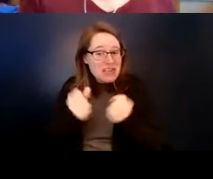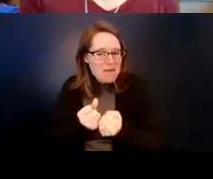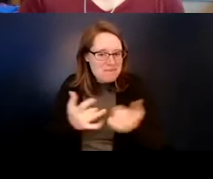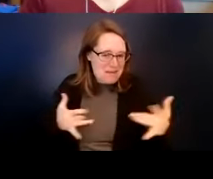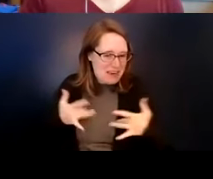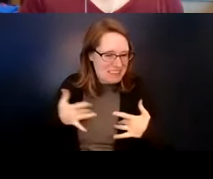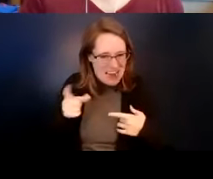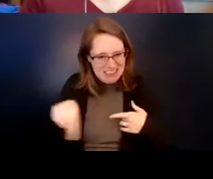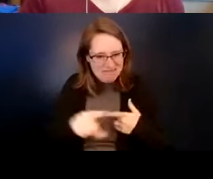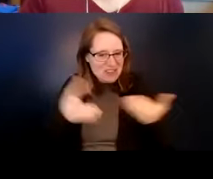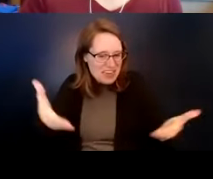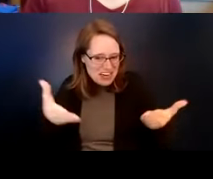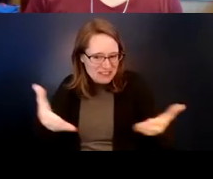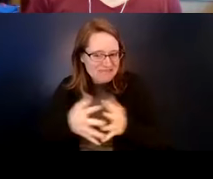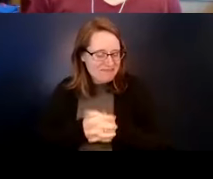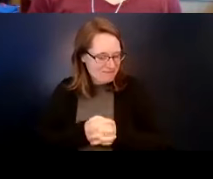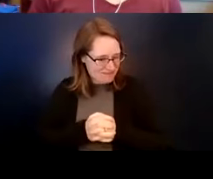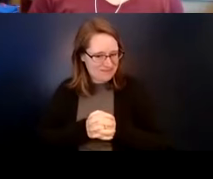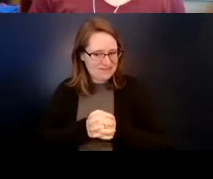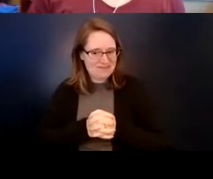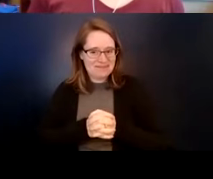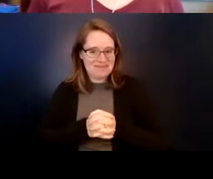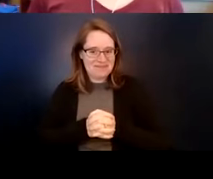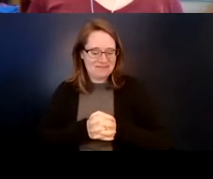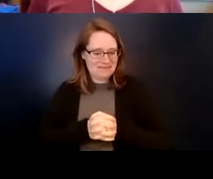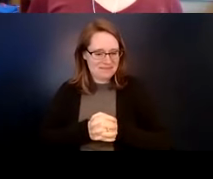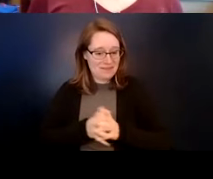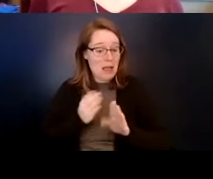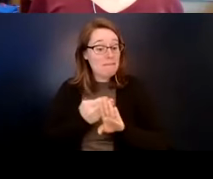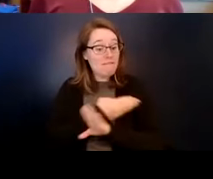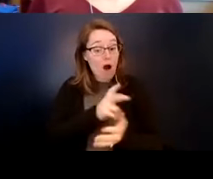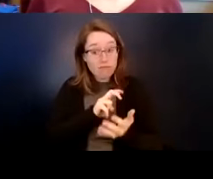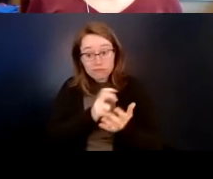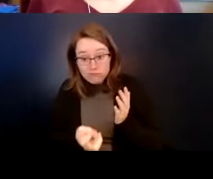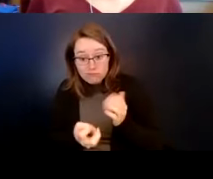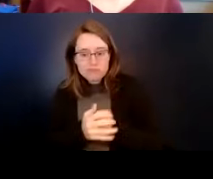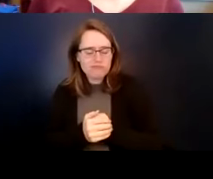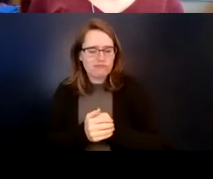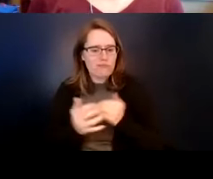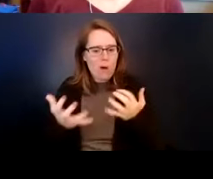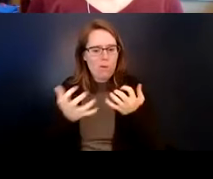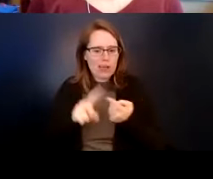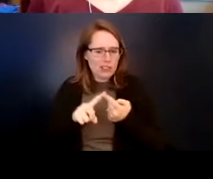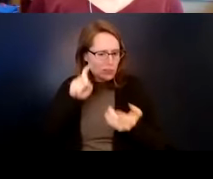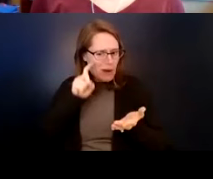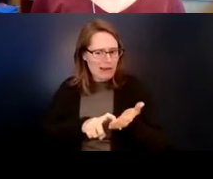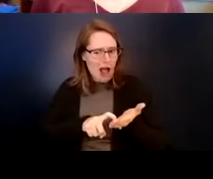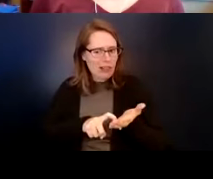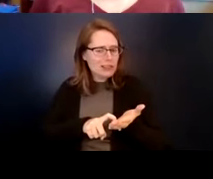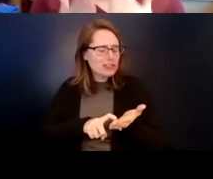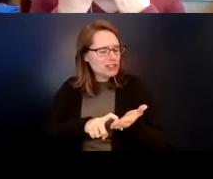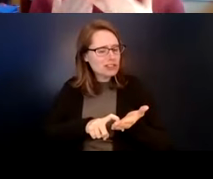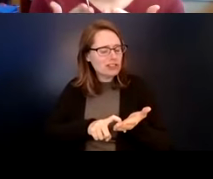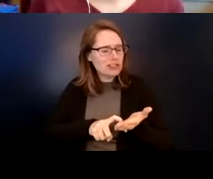evening. Before we officially dive into the webinar, I want to acknowledge and extend a whole ton of gratitude